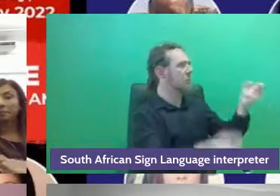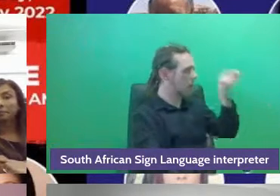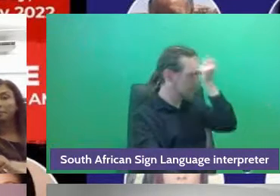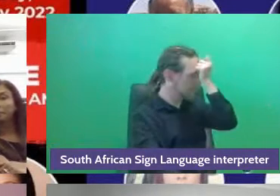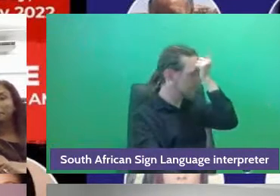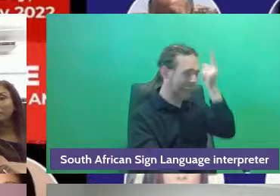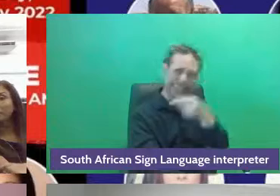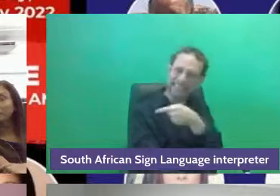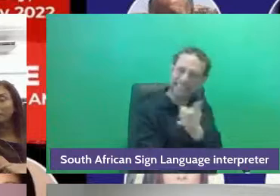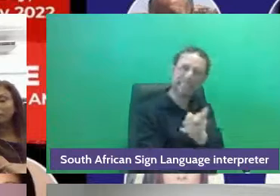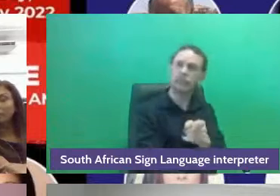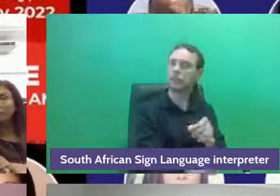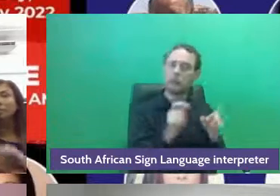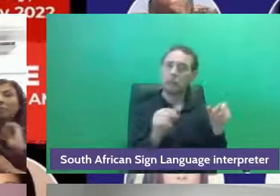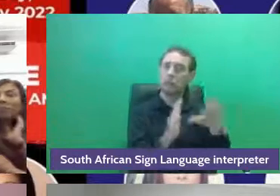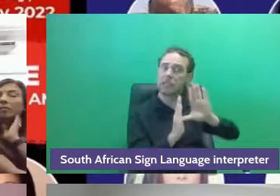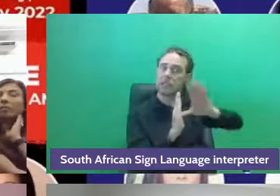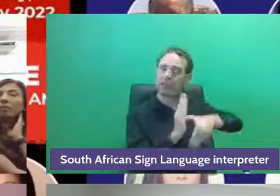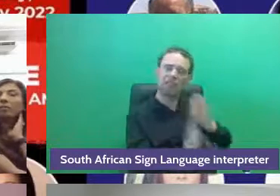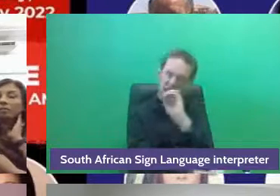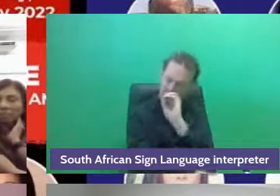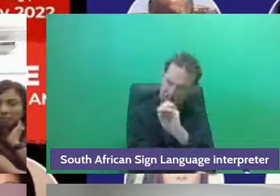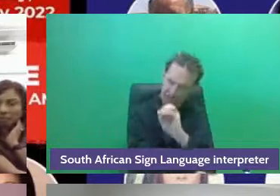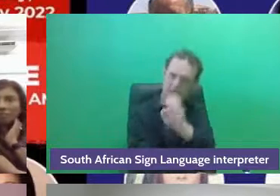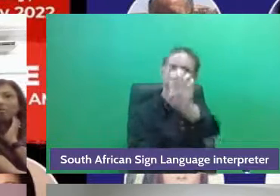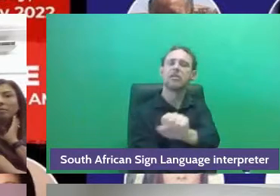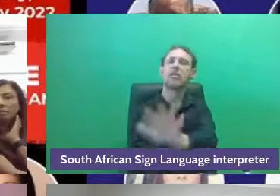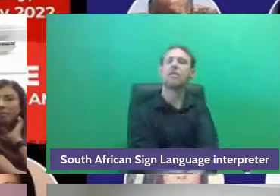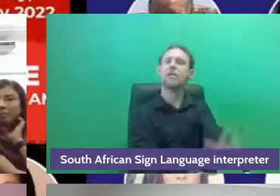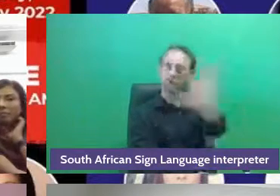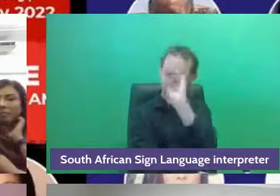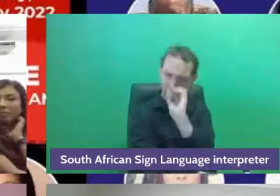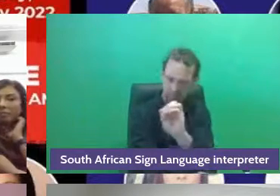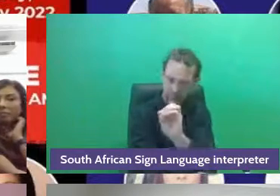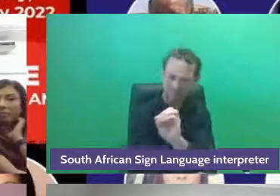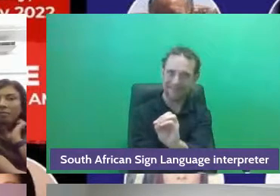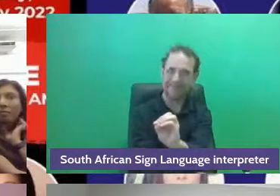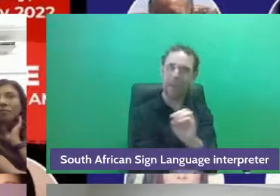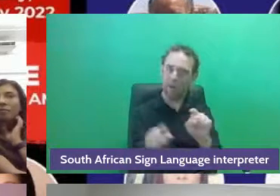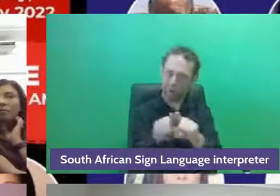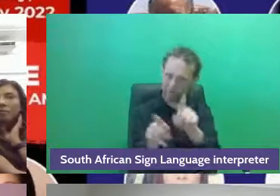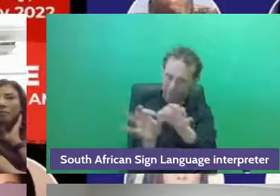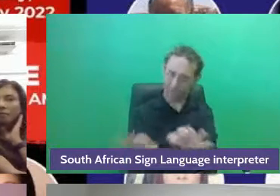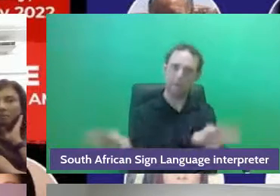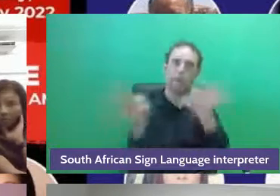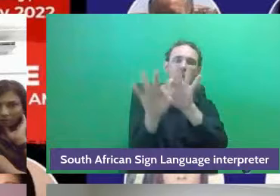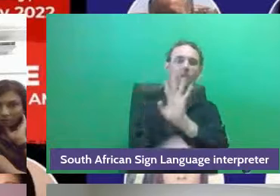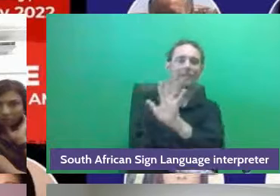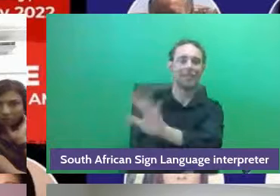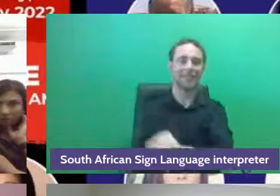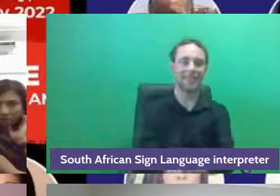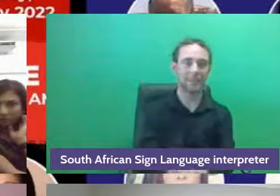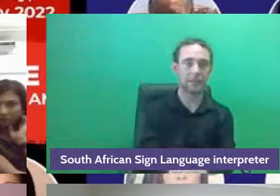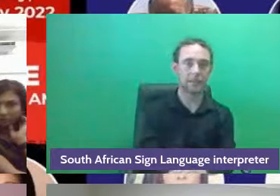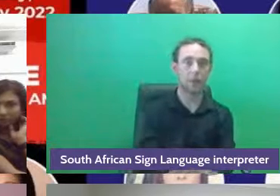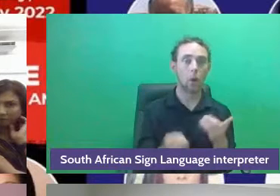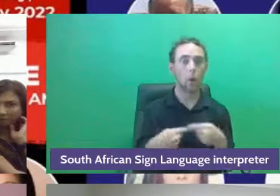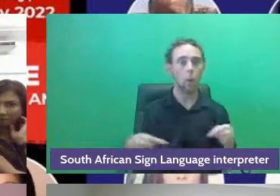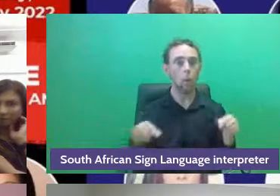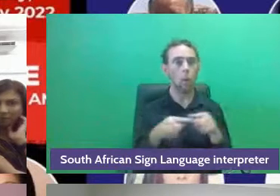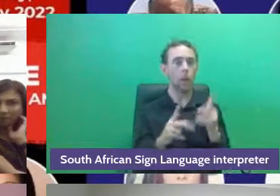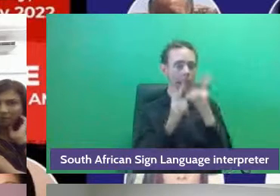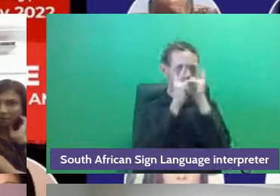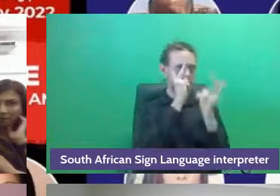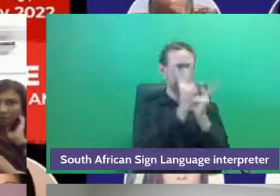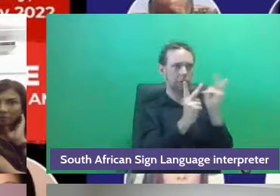persons with disabilities exist and they also matter. And therefore, in our different organizing, we need to be cognizant of the